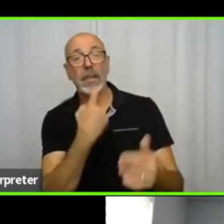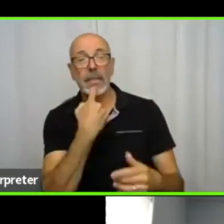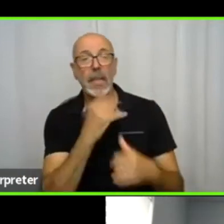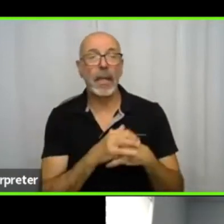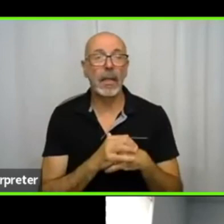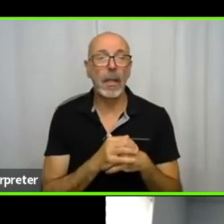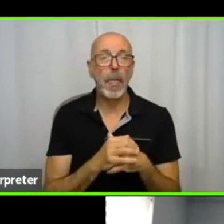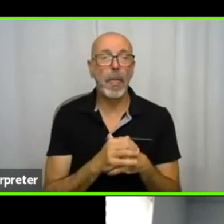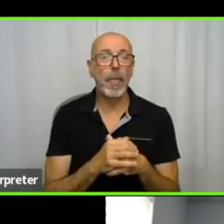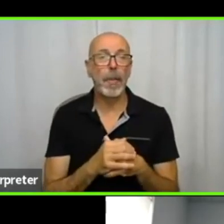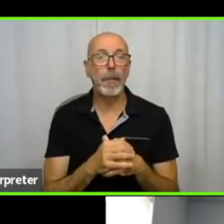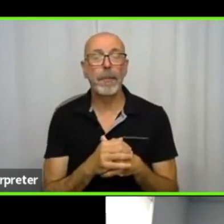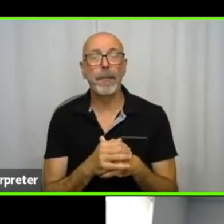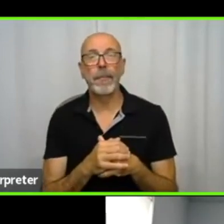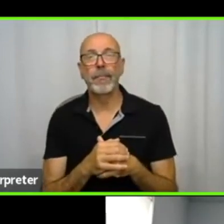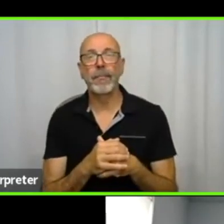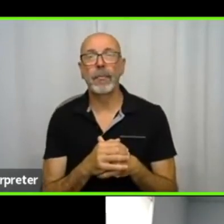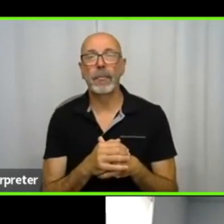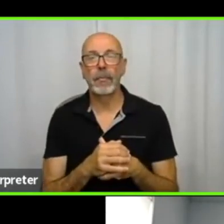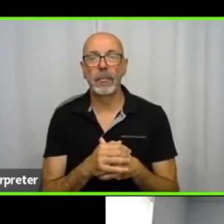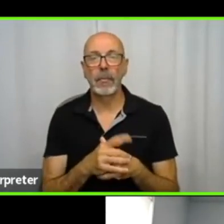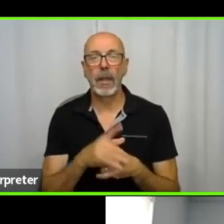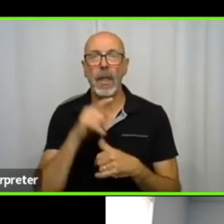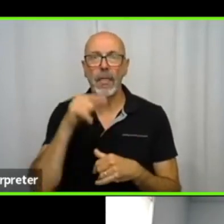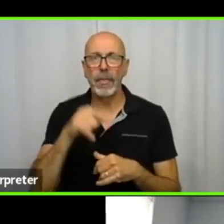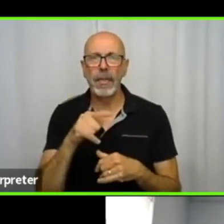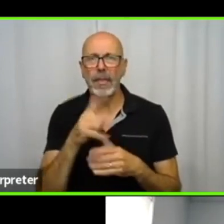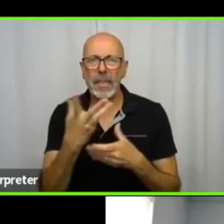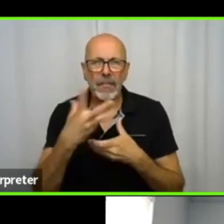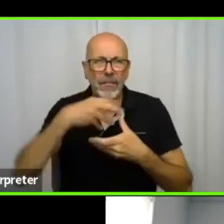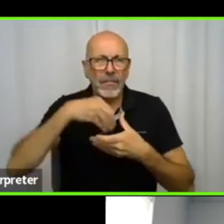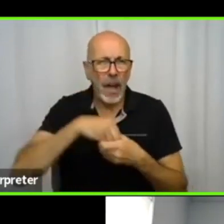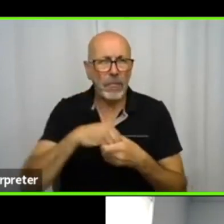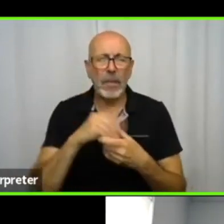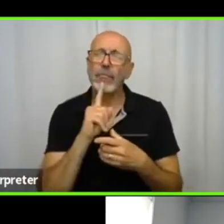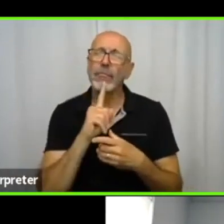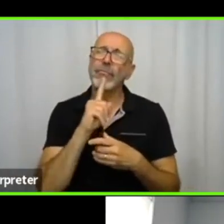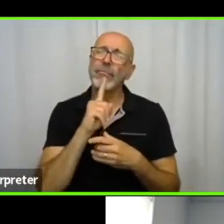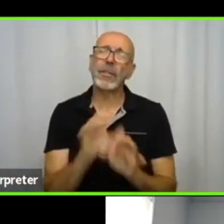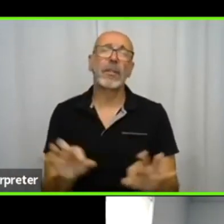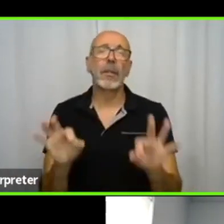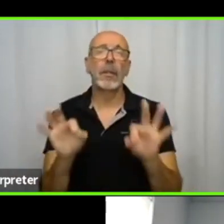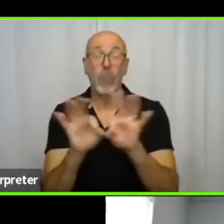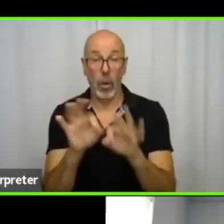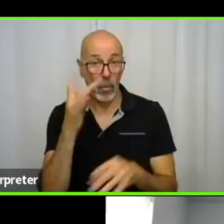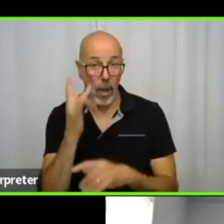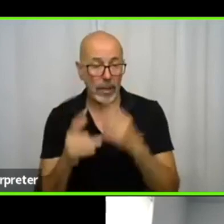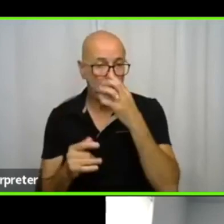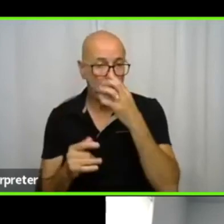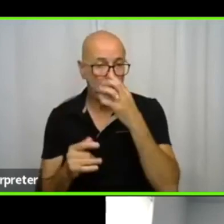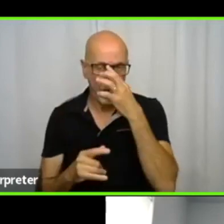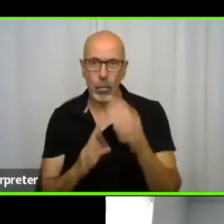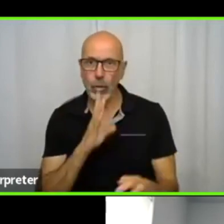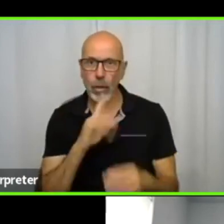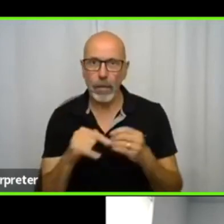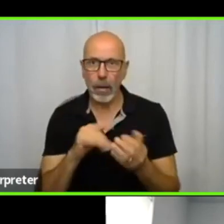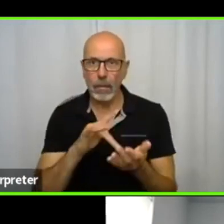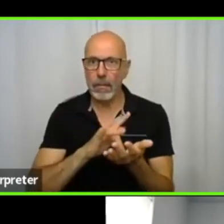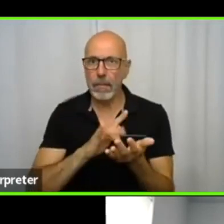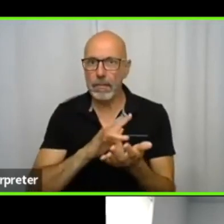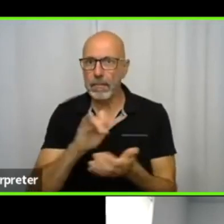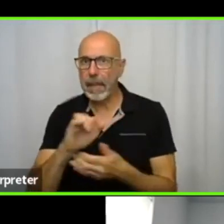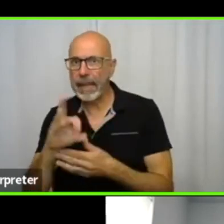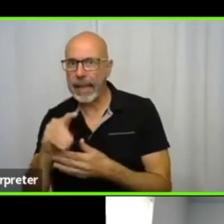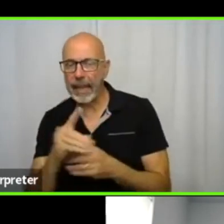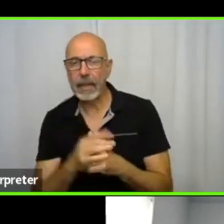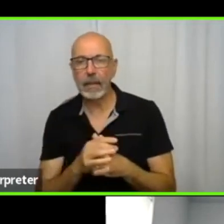why, this engagement is so important, is because, when we're talking about Medicaid, we're talking about, things that are